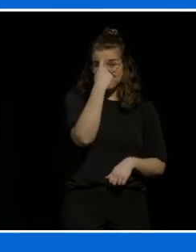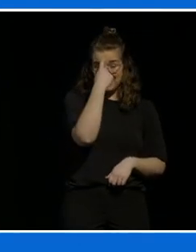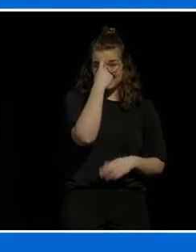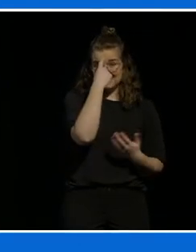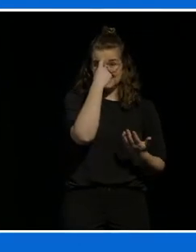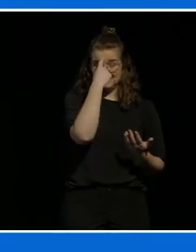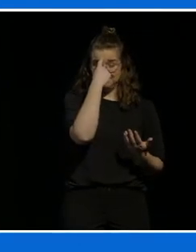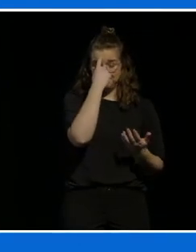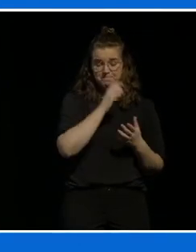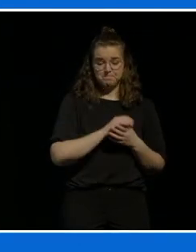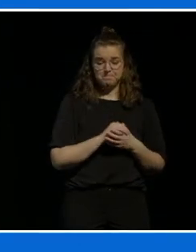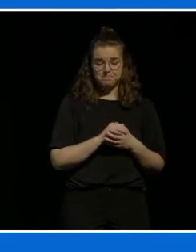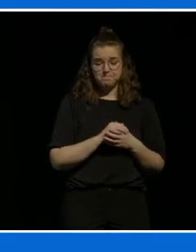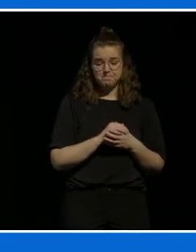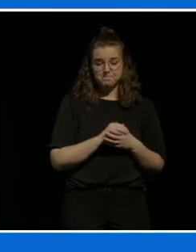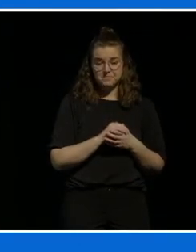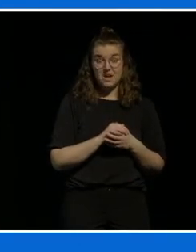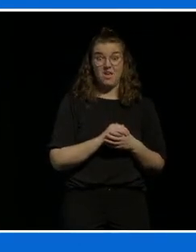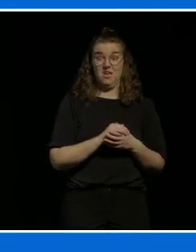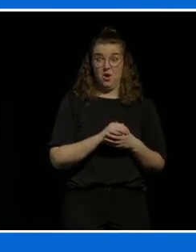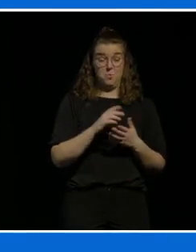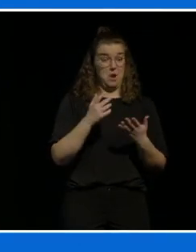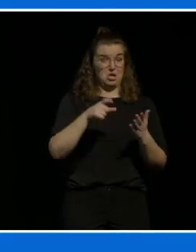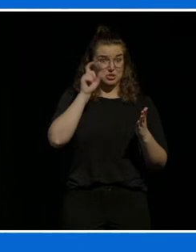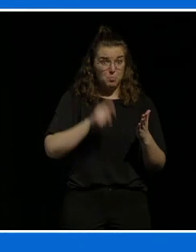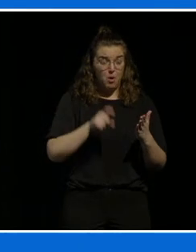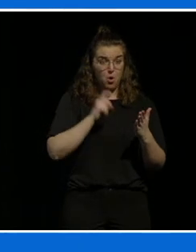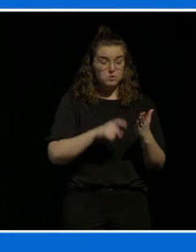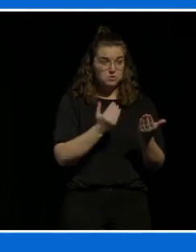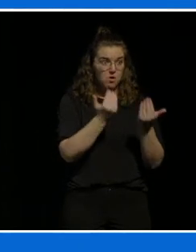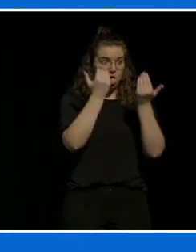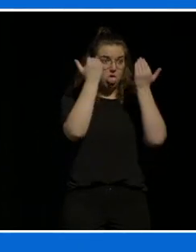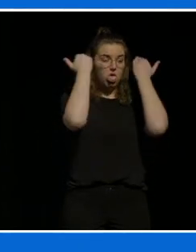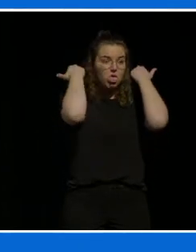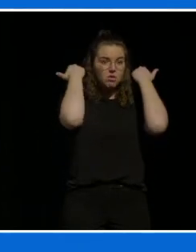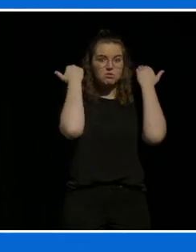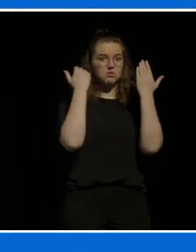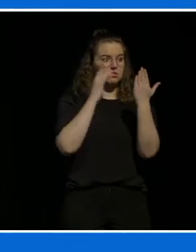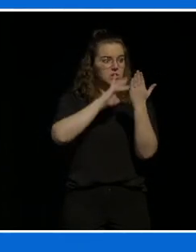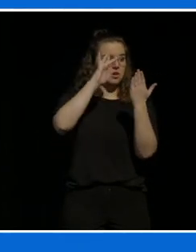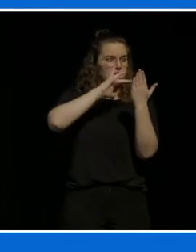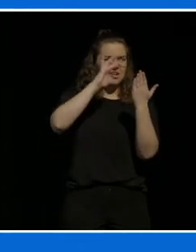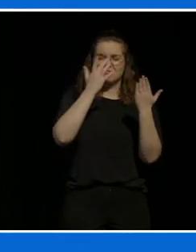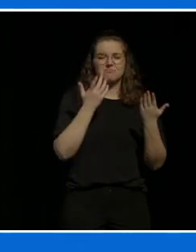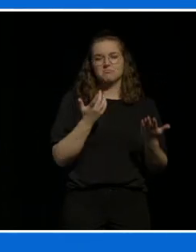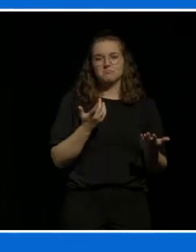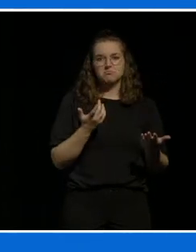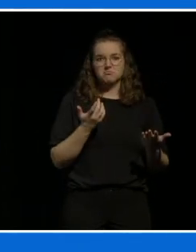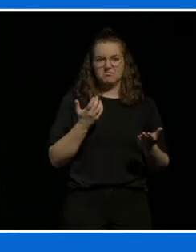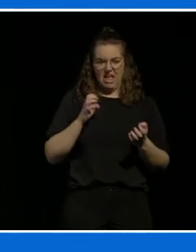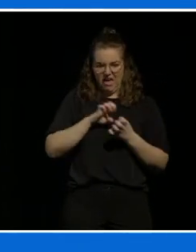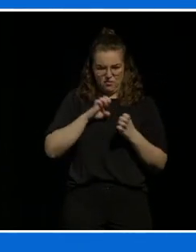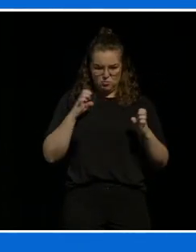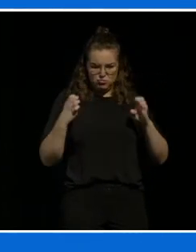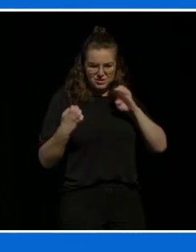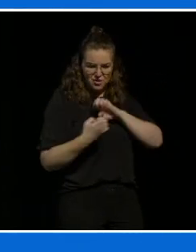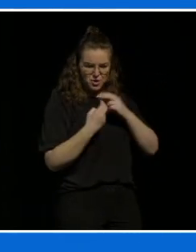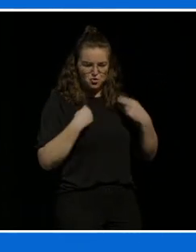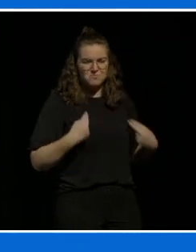to take in the amount of information we're taking in every day. We're just not, evolutionarily, humans have